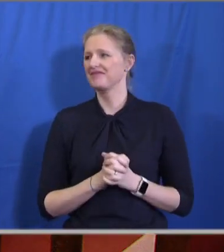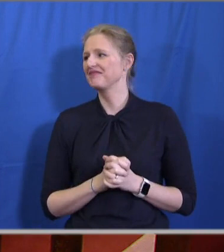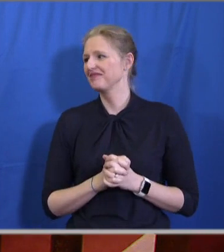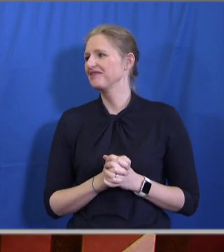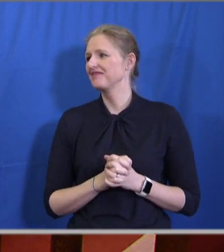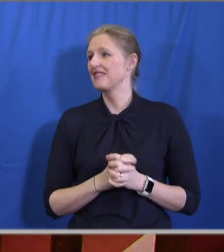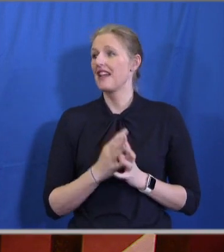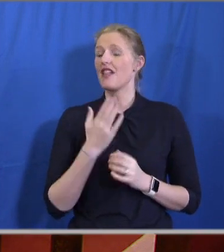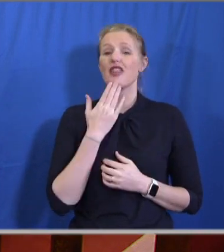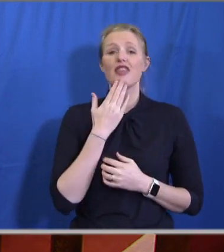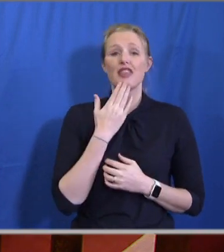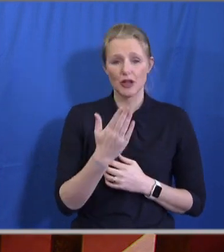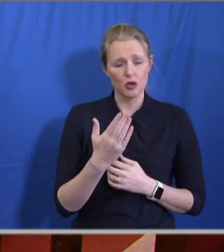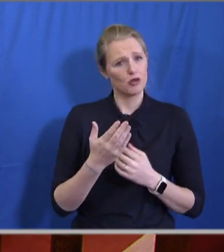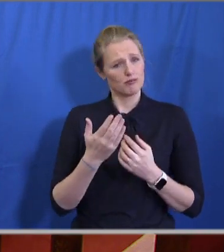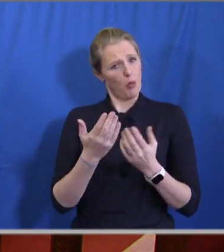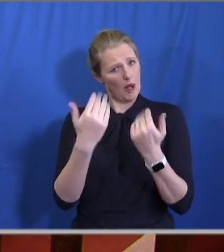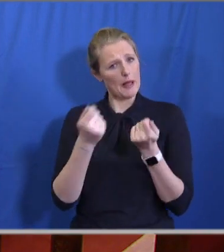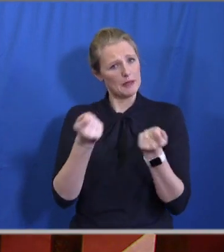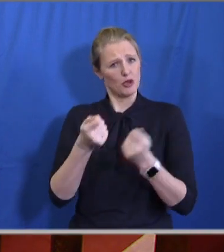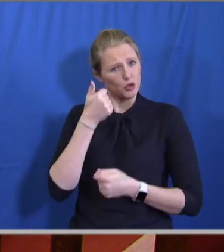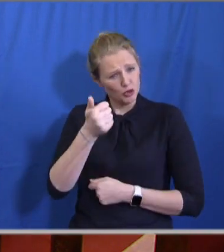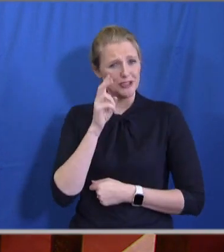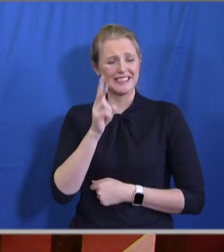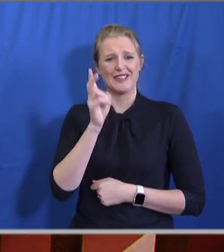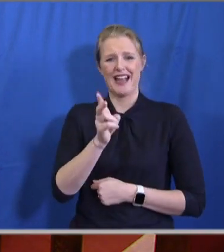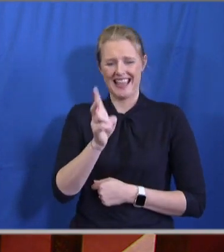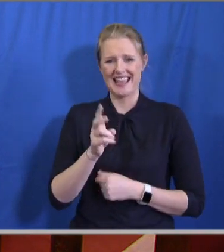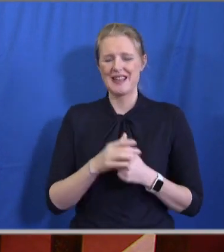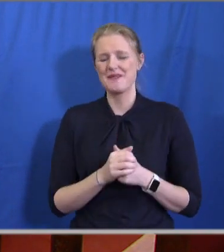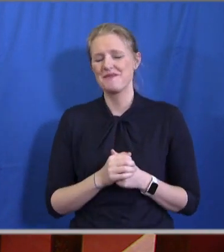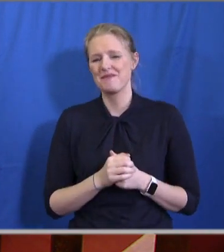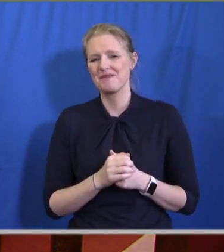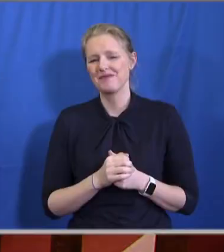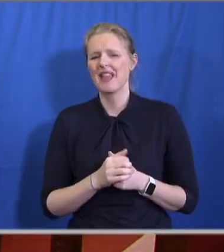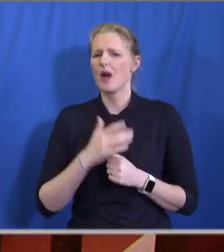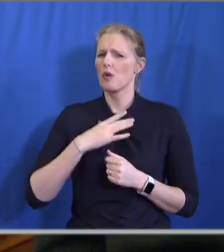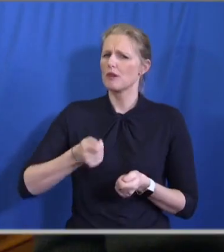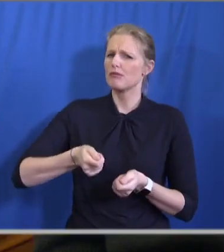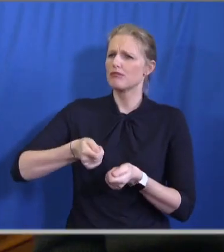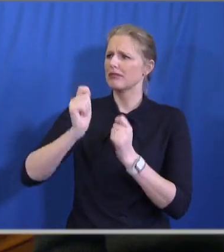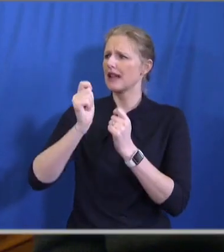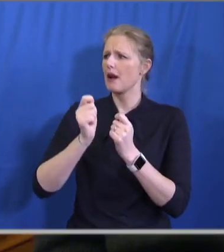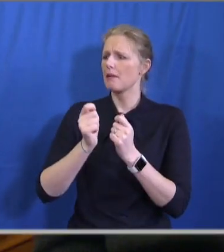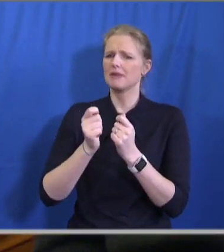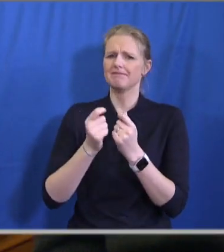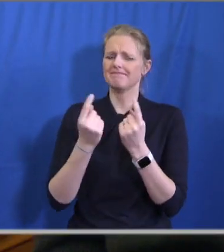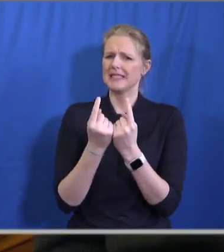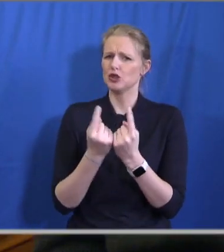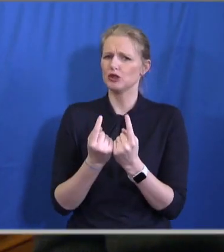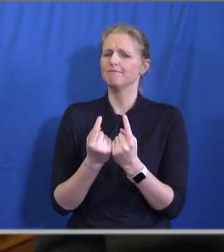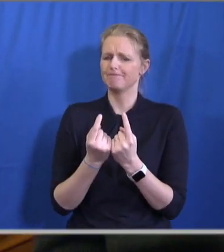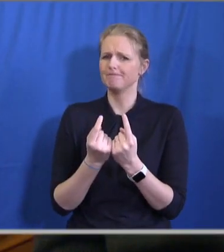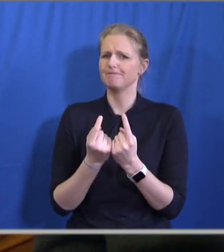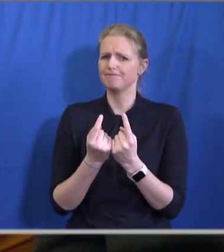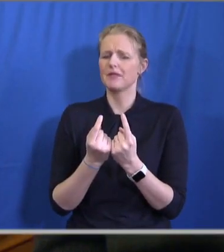Minister, welcome. Good to see you again. I want to address the issue of the Independent Living Fund. It was good